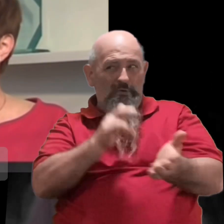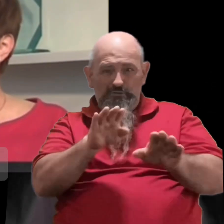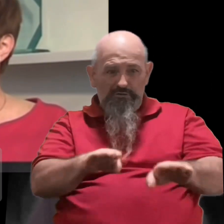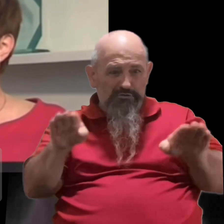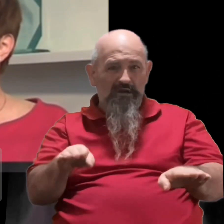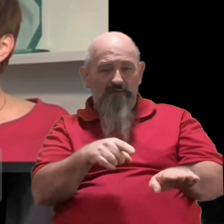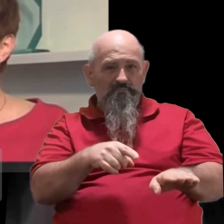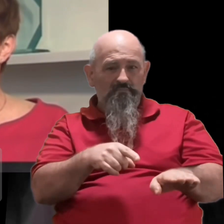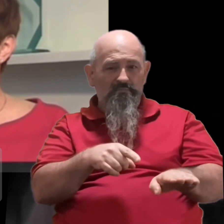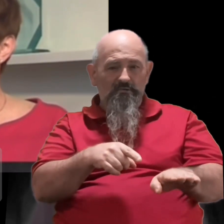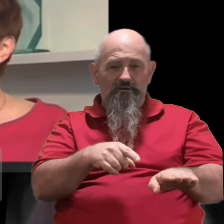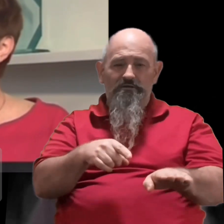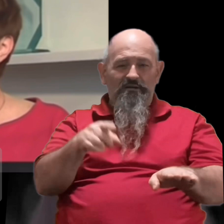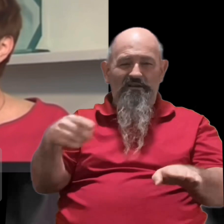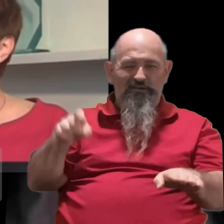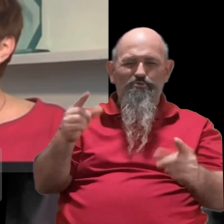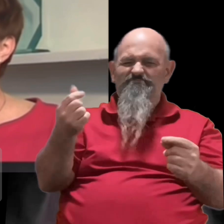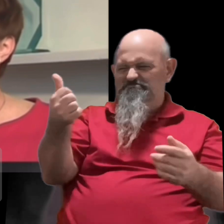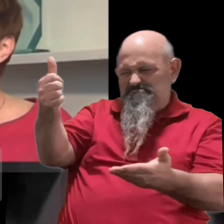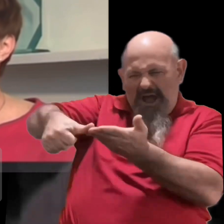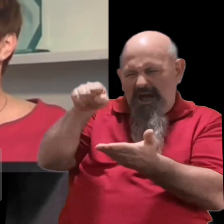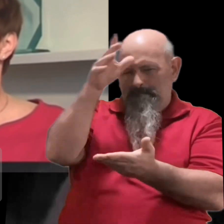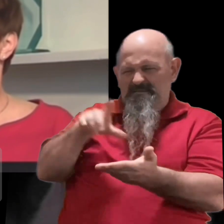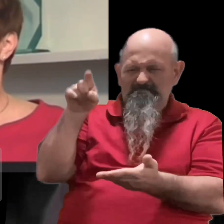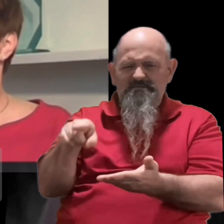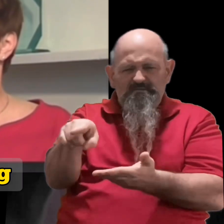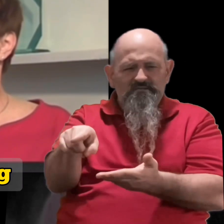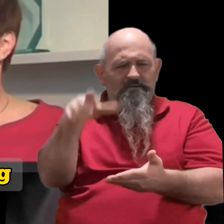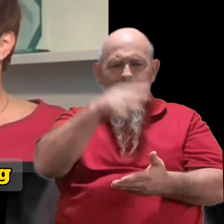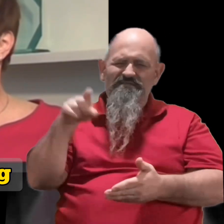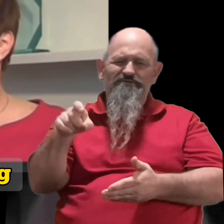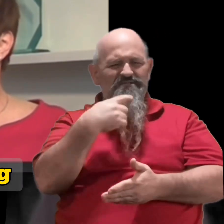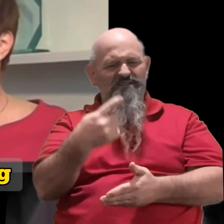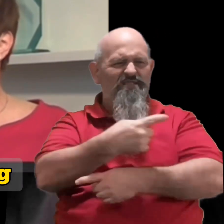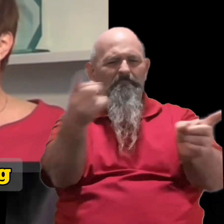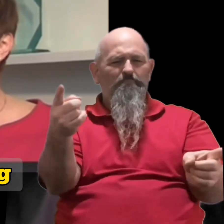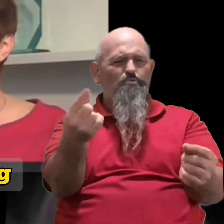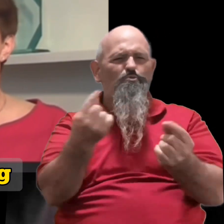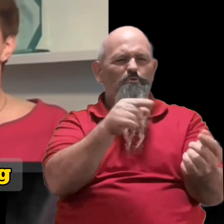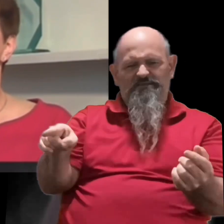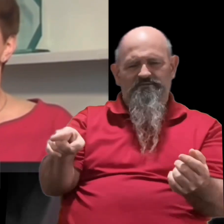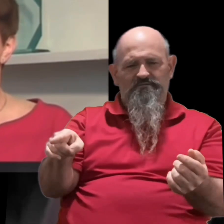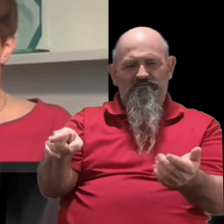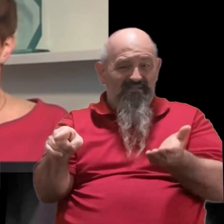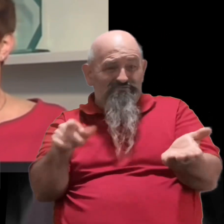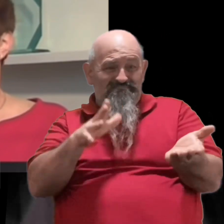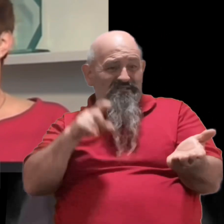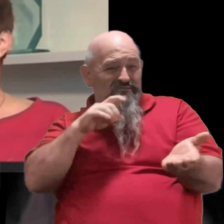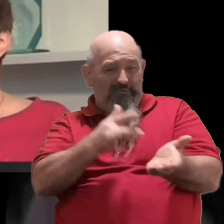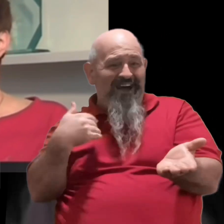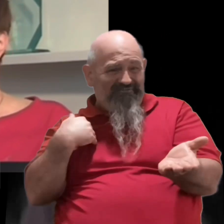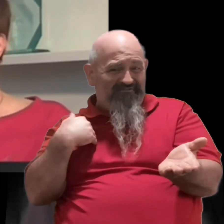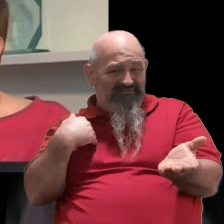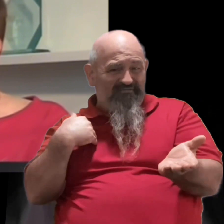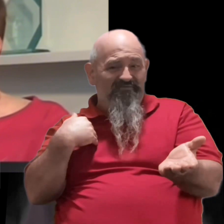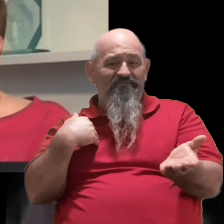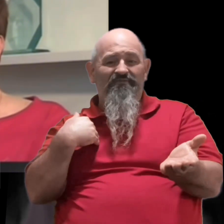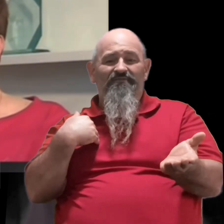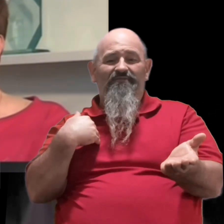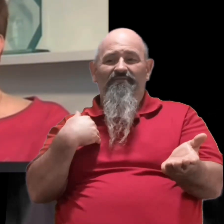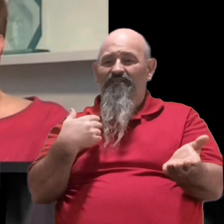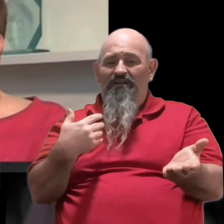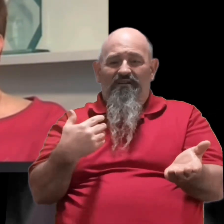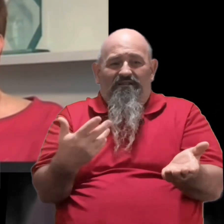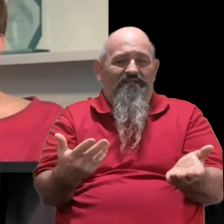abuse children, then they had to be doing it under the thumb of a man. A man had to be telling them to do it. So there are